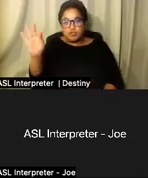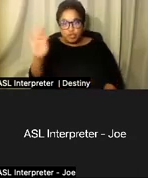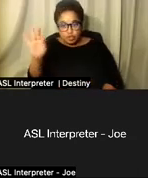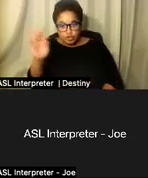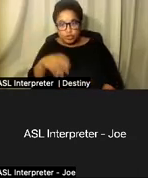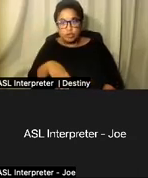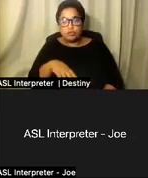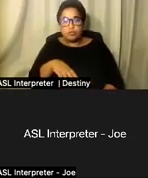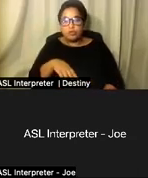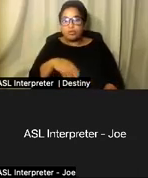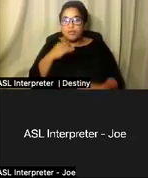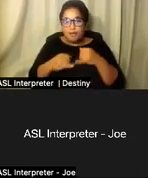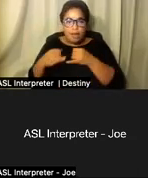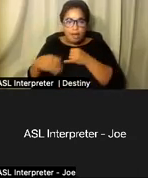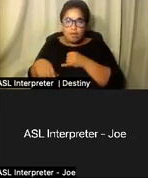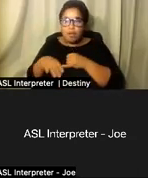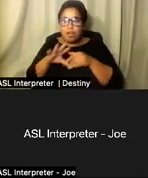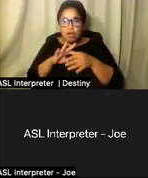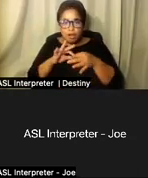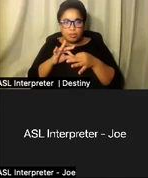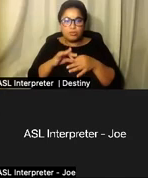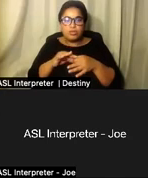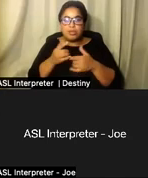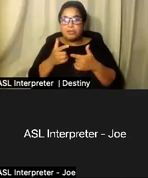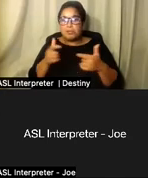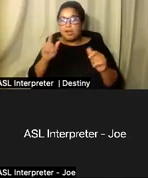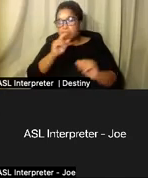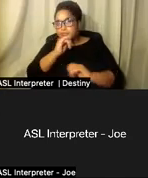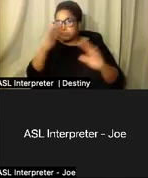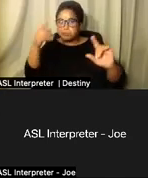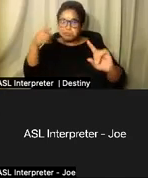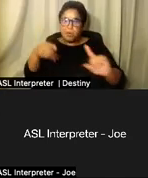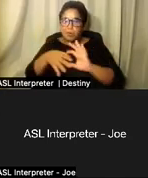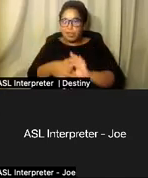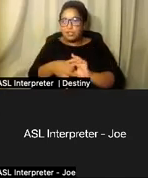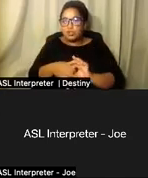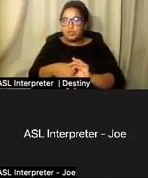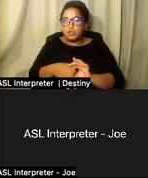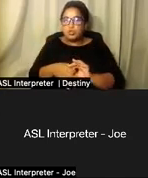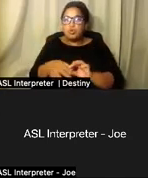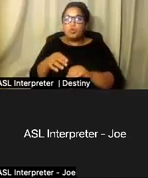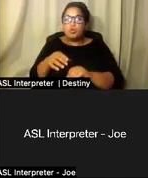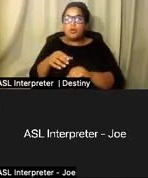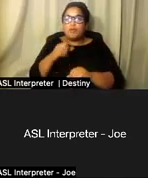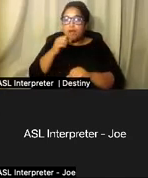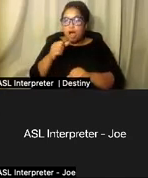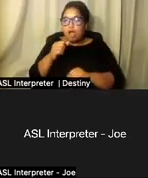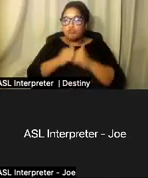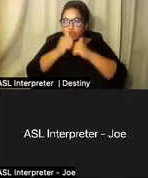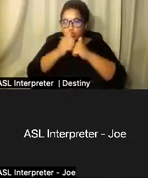comments and the big picture of non-structural earthquake damage mitigation. Remember, earthquake